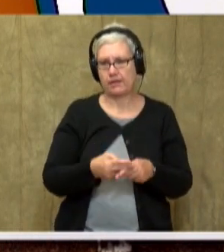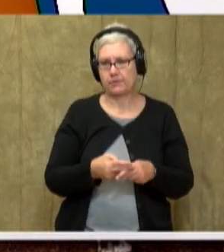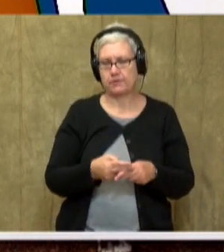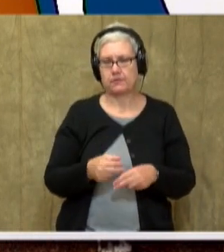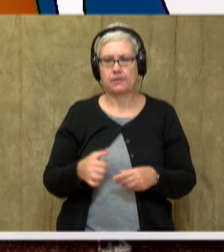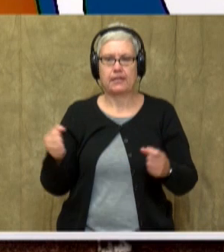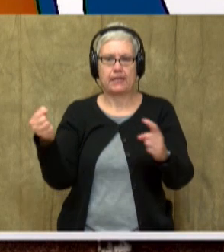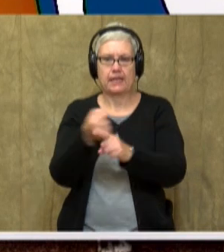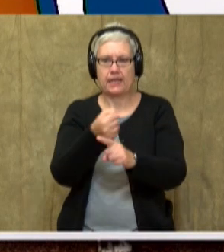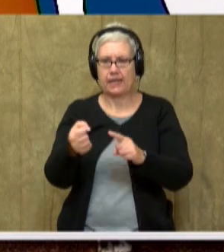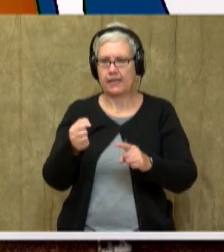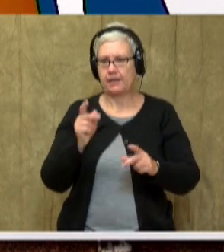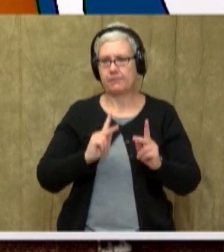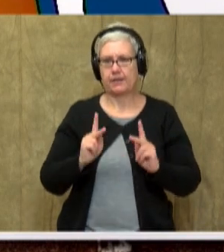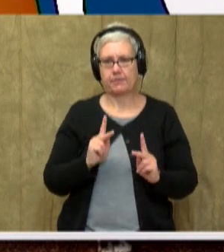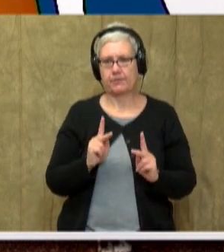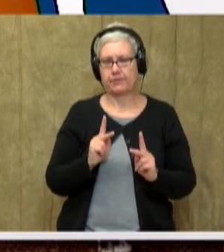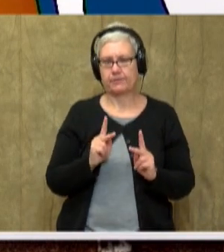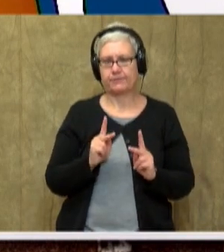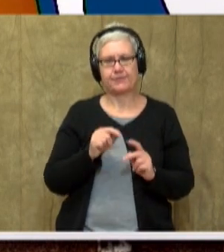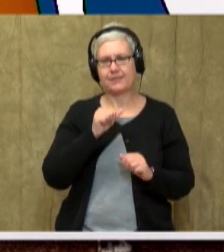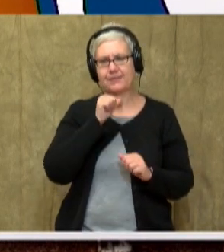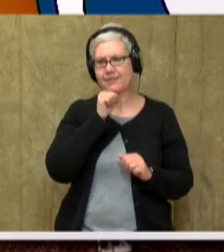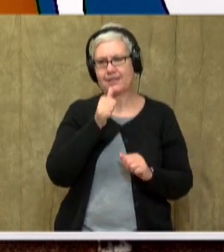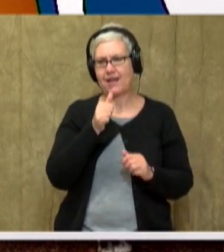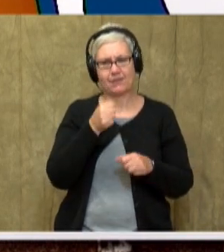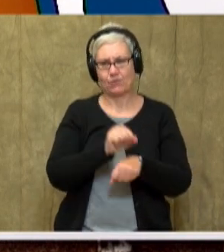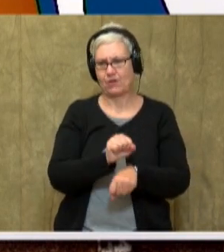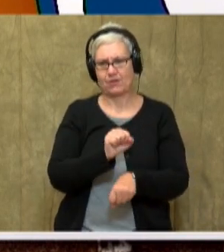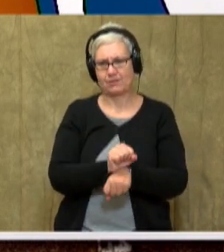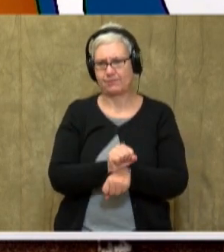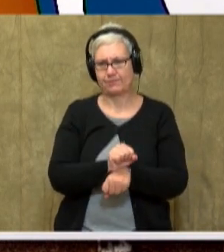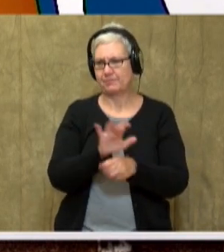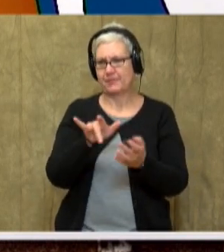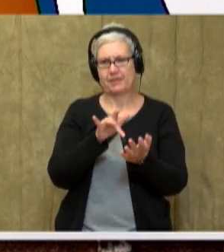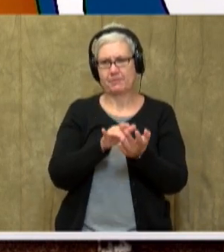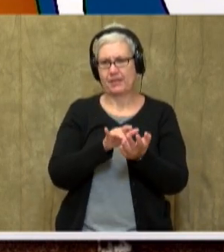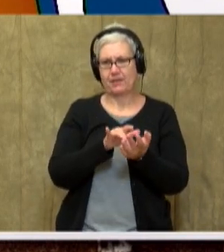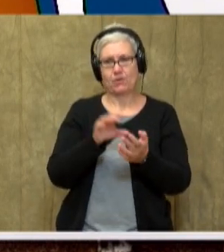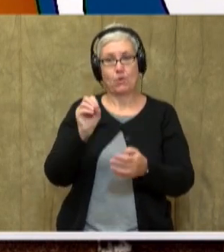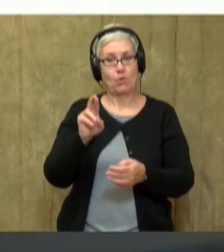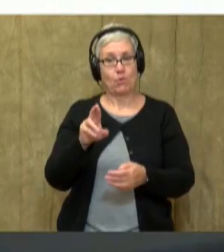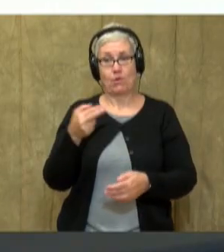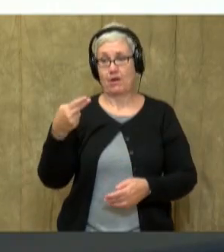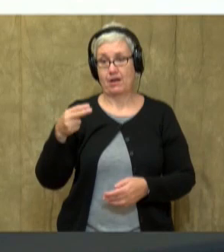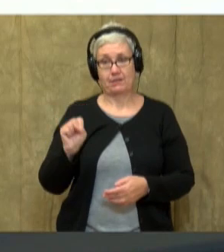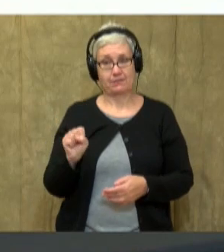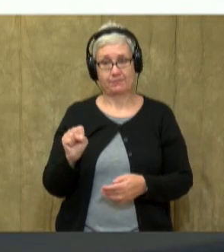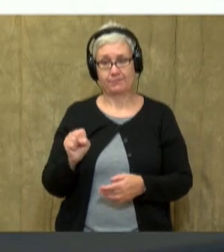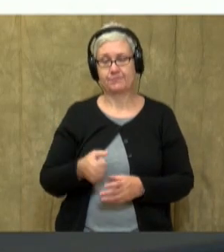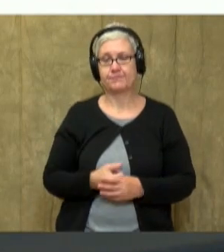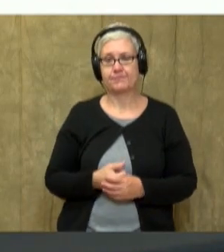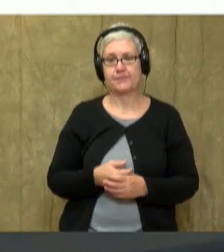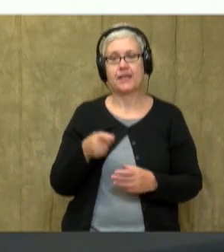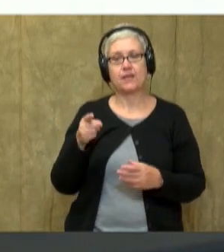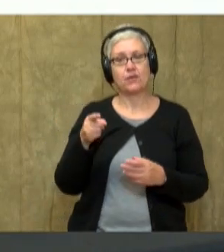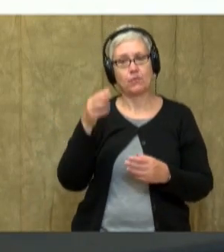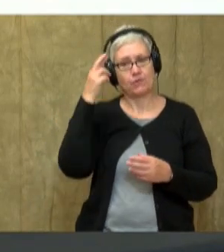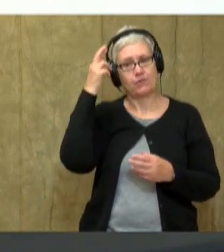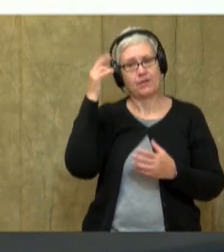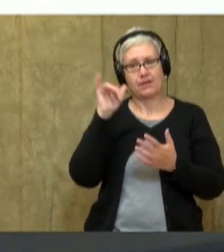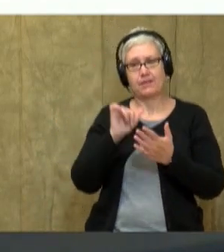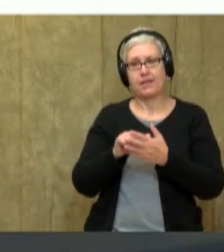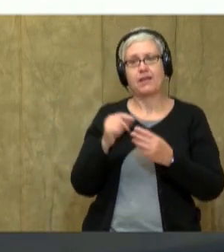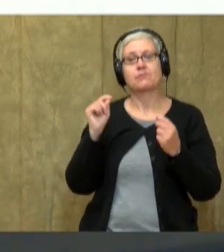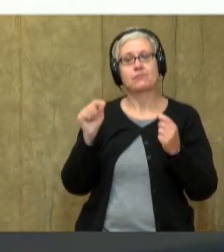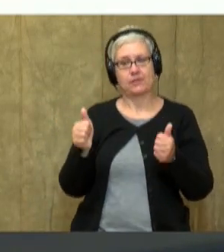hitting people, doing those kinds of things, it's not going to work. It's not going to work in middle or high school, and you're going to realize that pretty quickly. So if we can